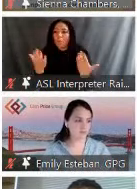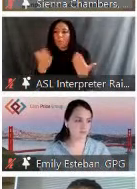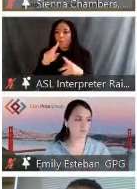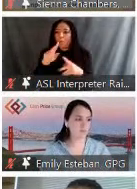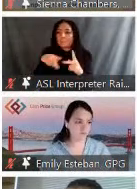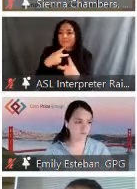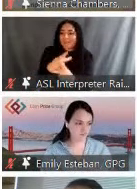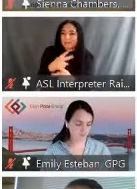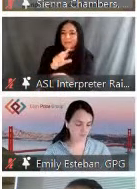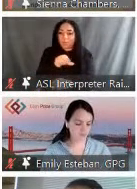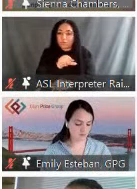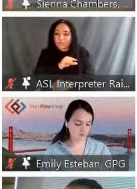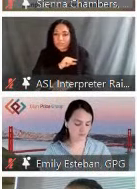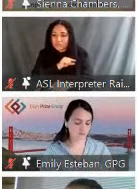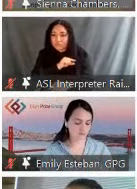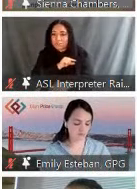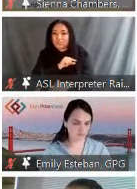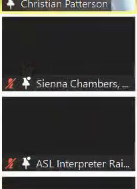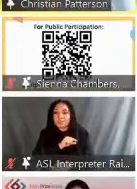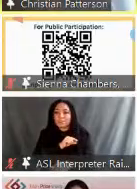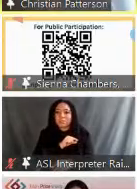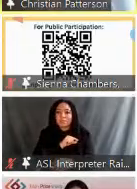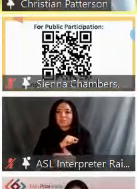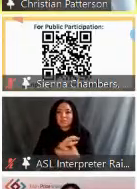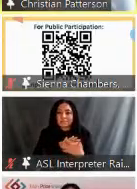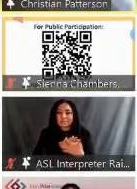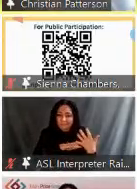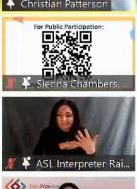of qualifications,